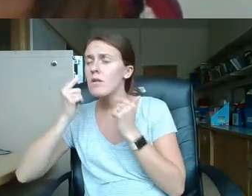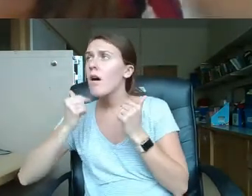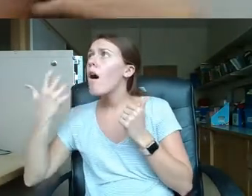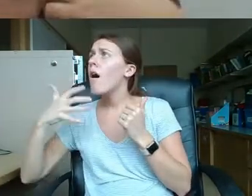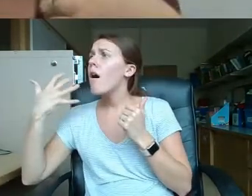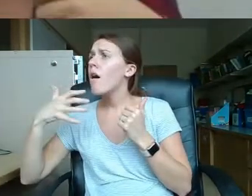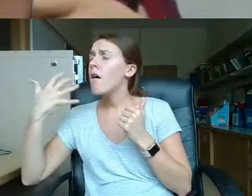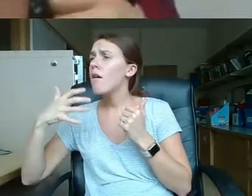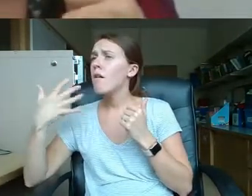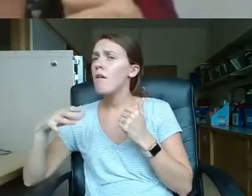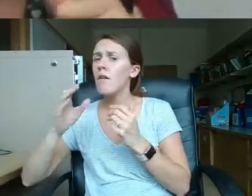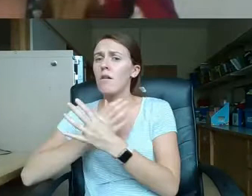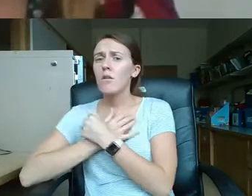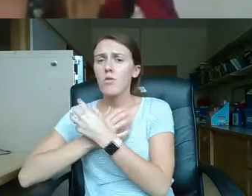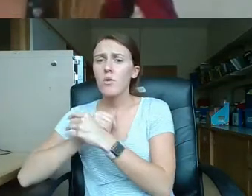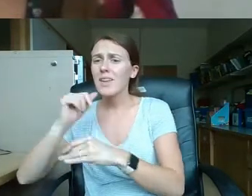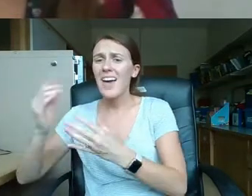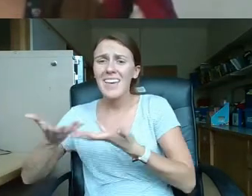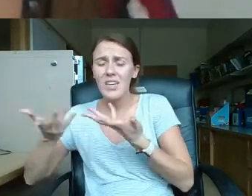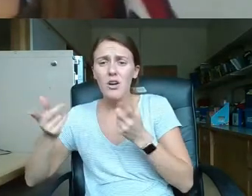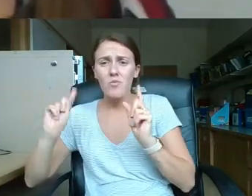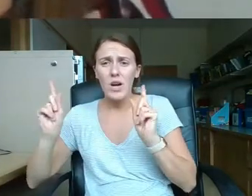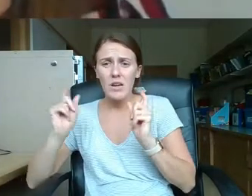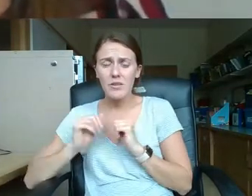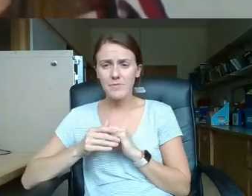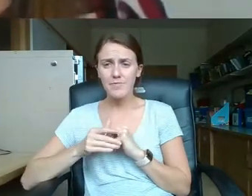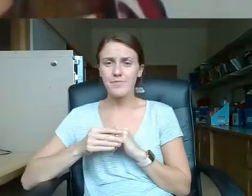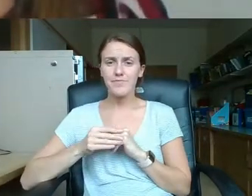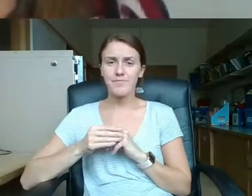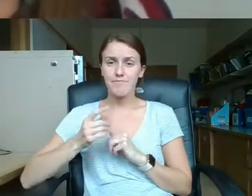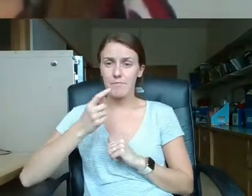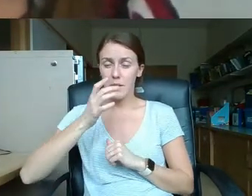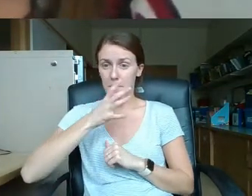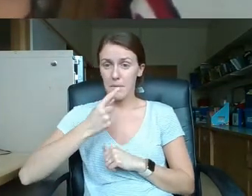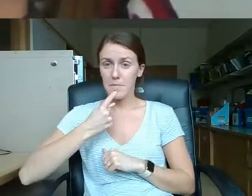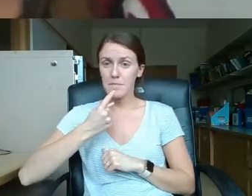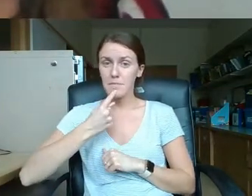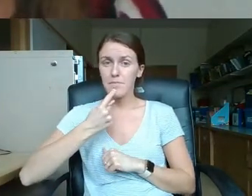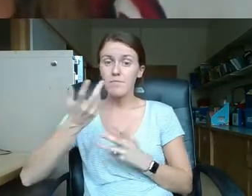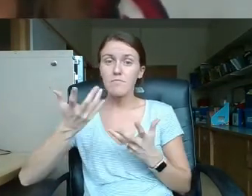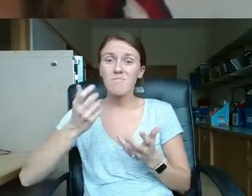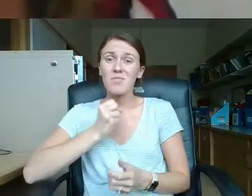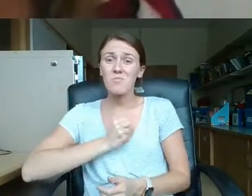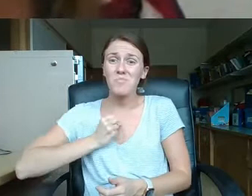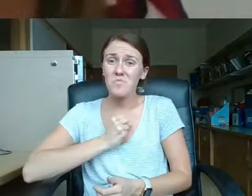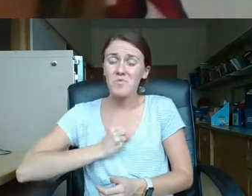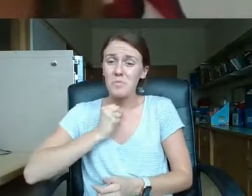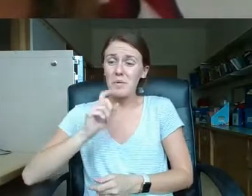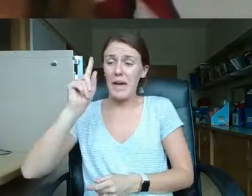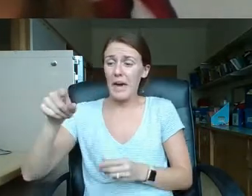him. Oh, I'm sorry, dear, said her mother, but the laundromat will be closing soon and we have to get